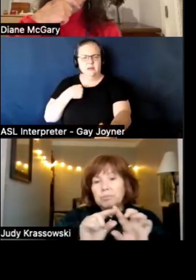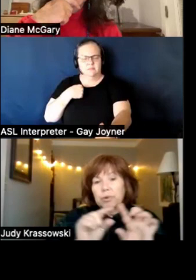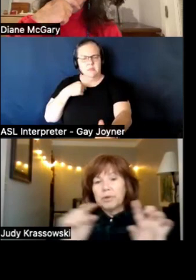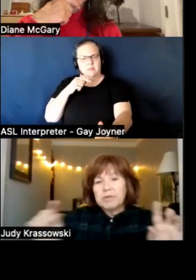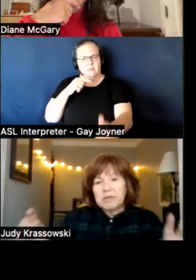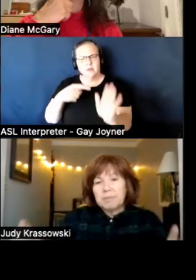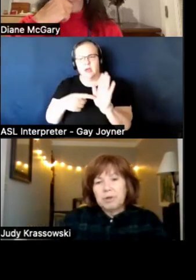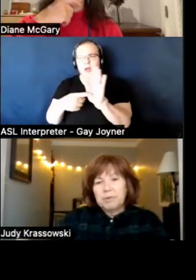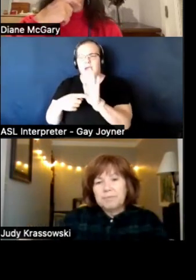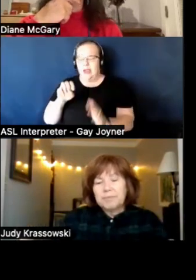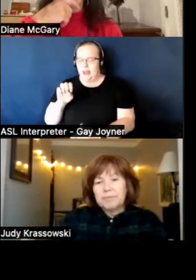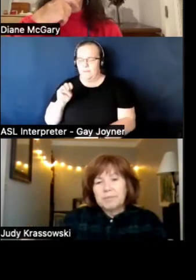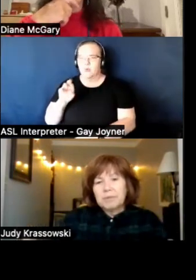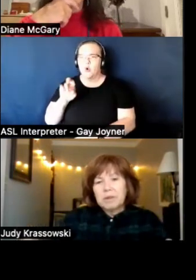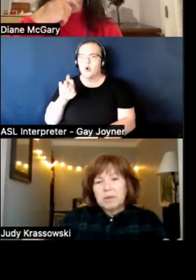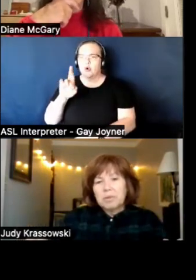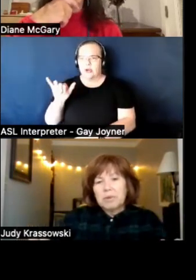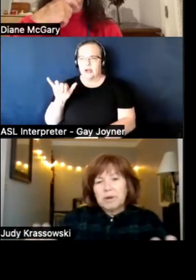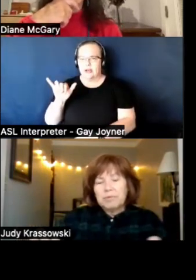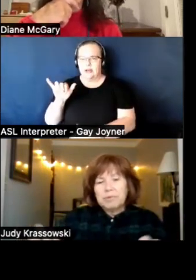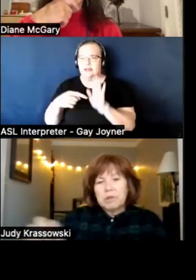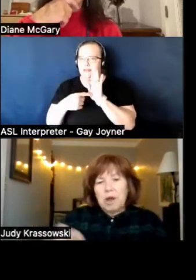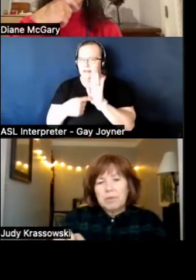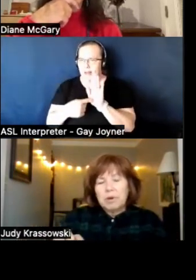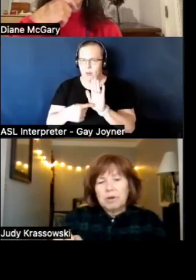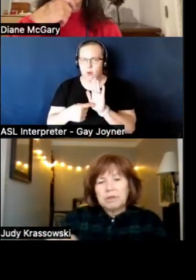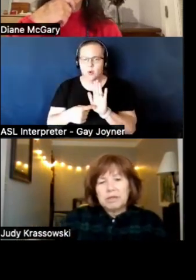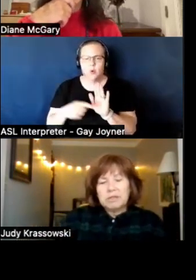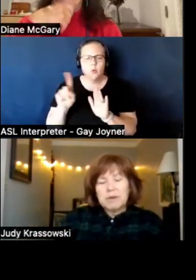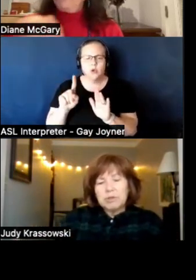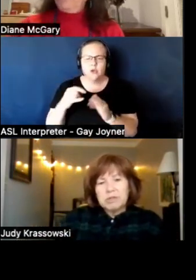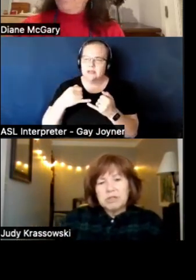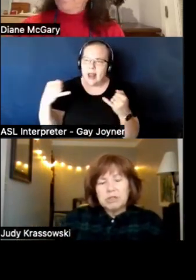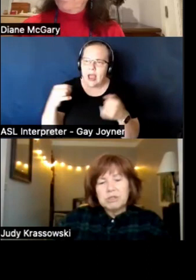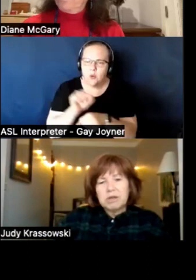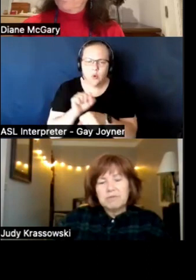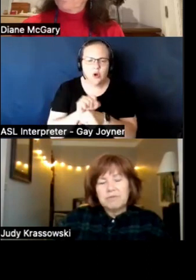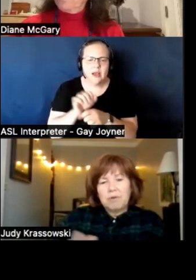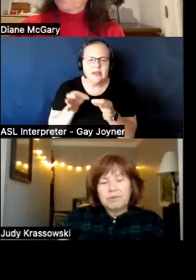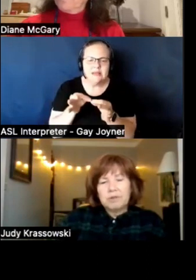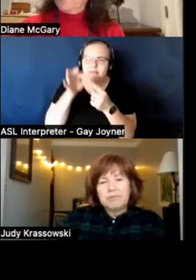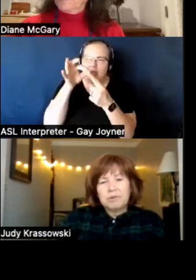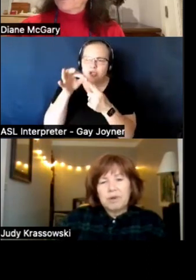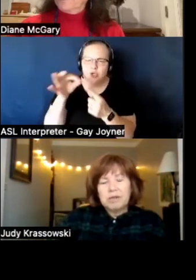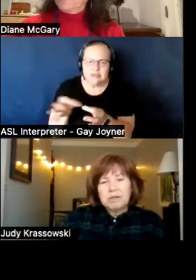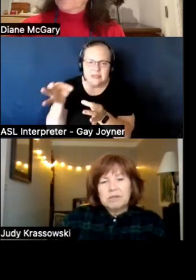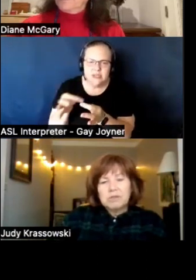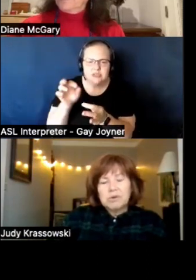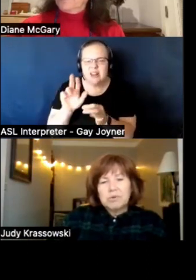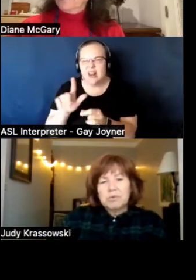an embroidery sampler. Right. Where there's line work and then special stitches kind of off to the left and